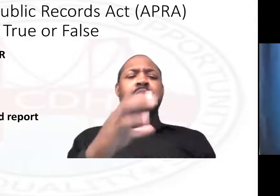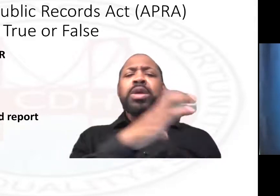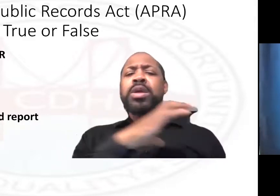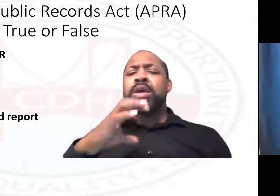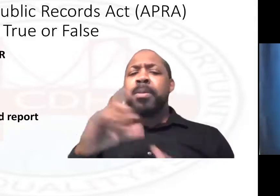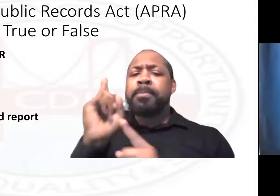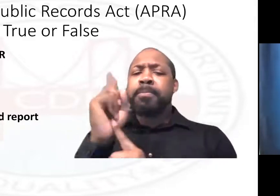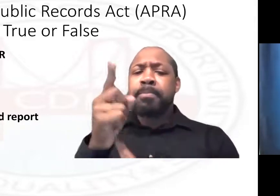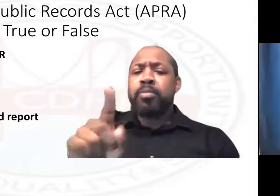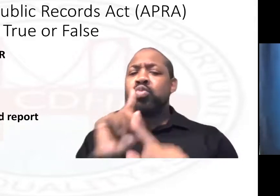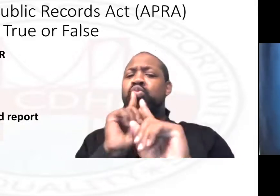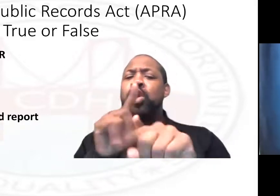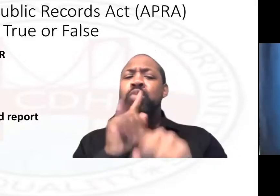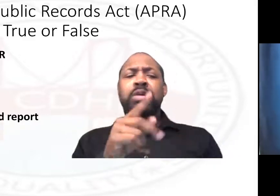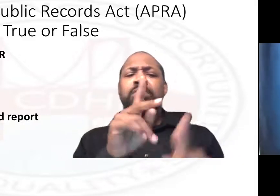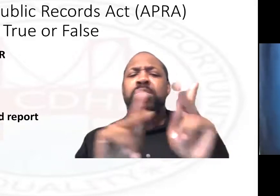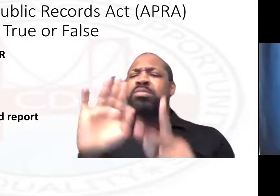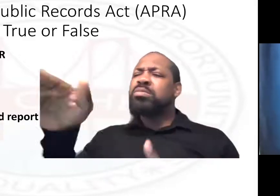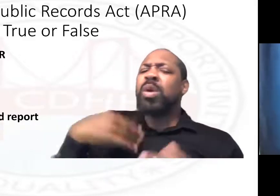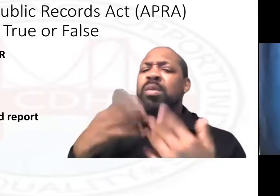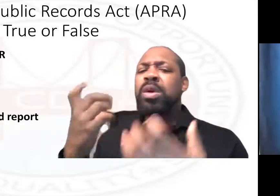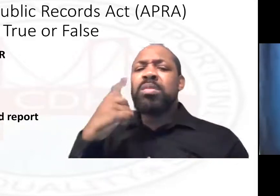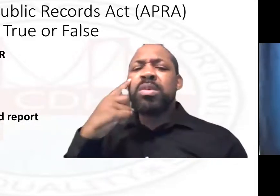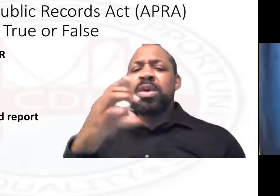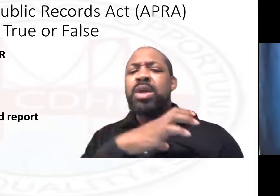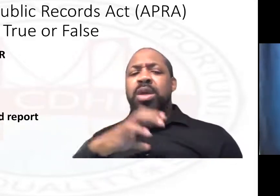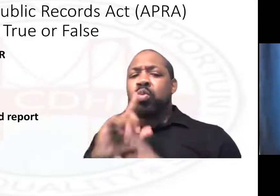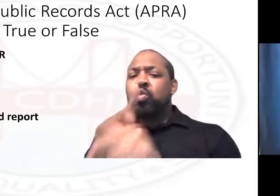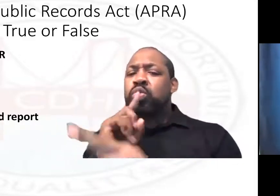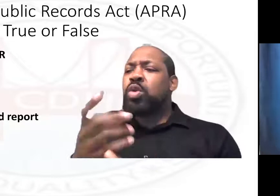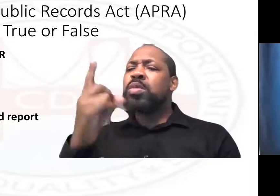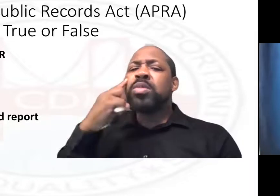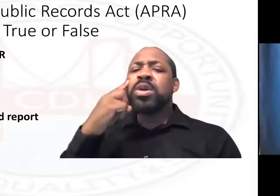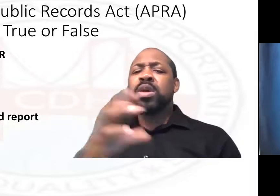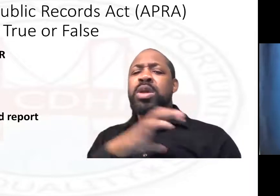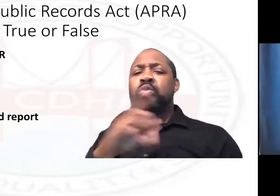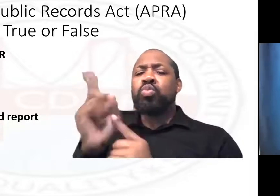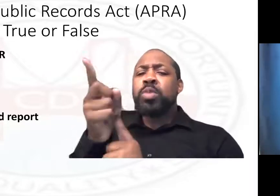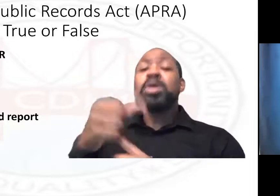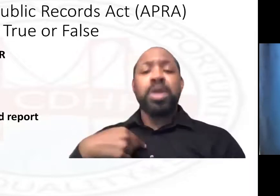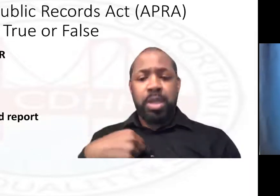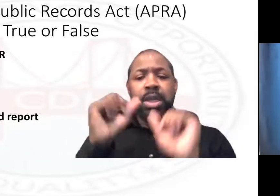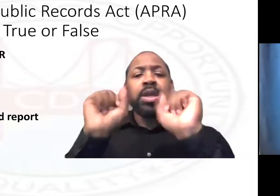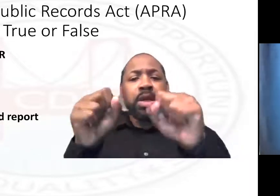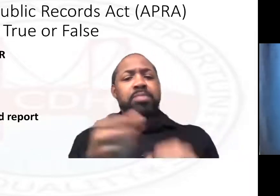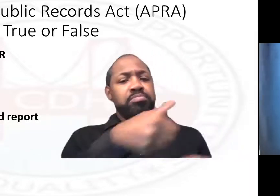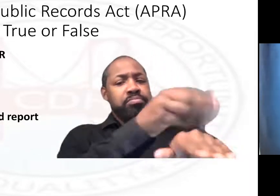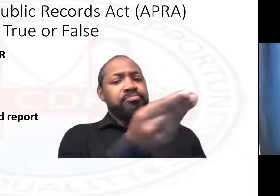information would be withheld. Committee minutes and reports, if people want to see that information,